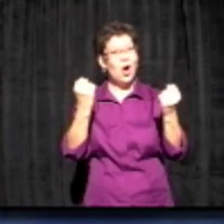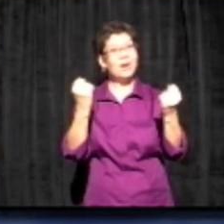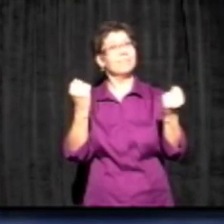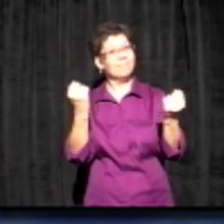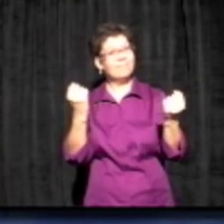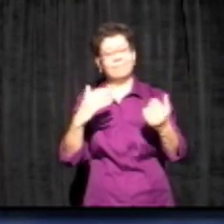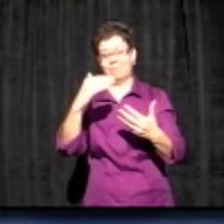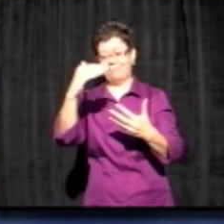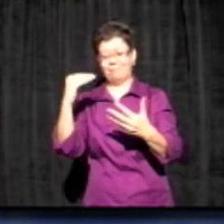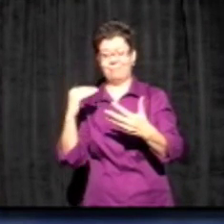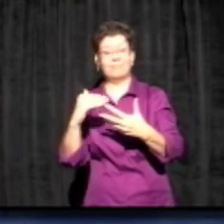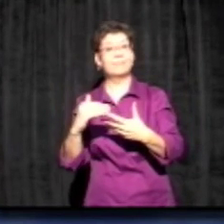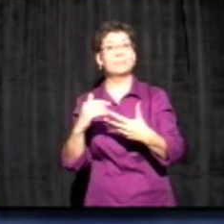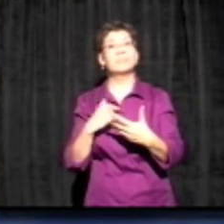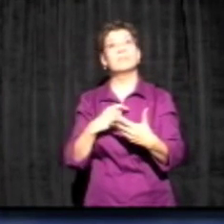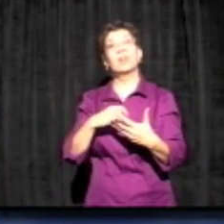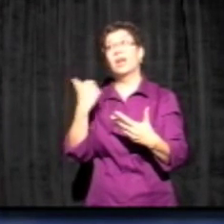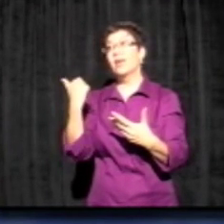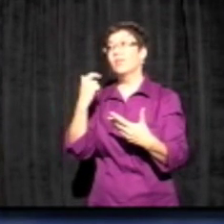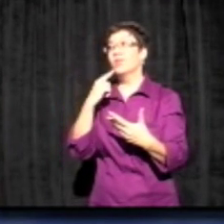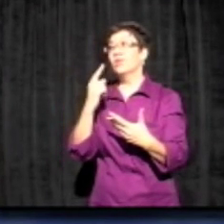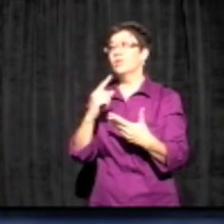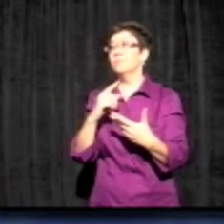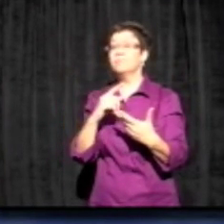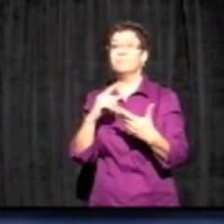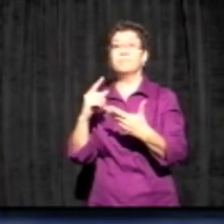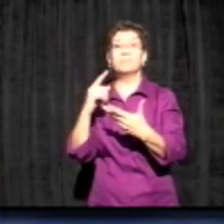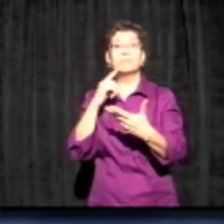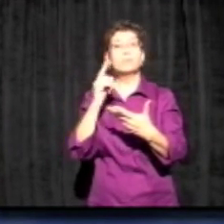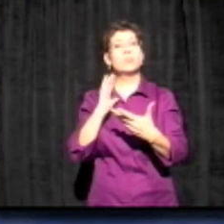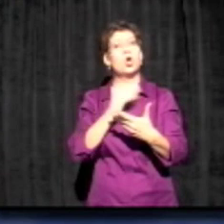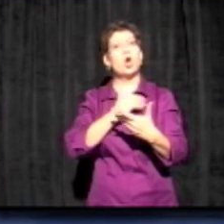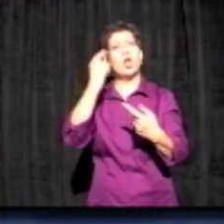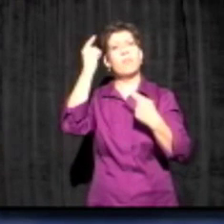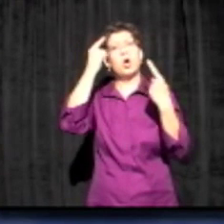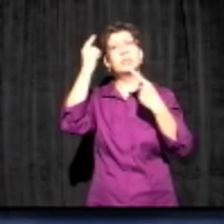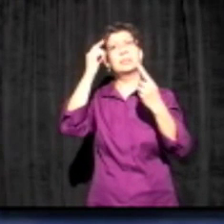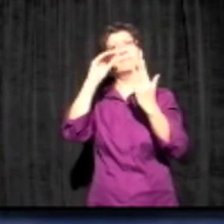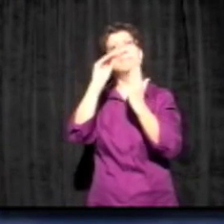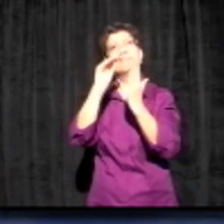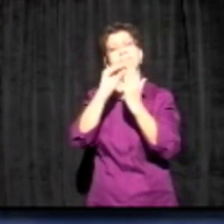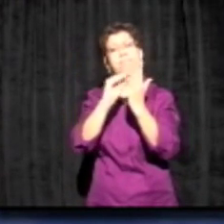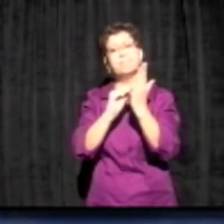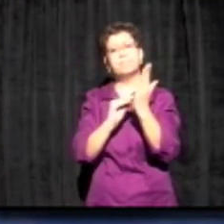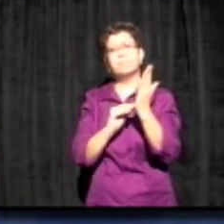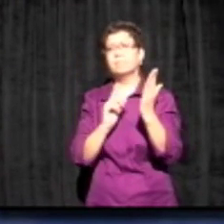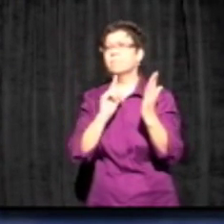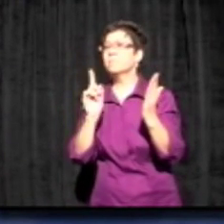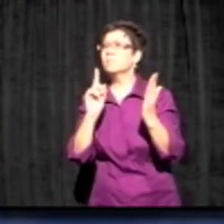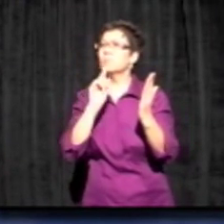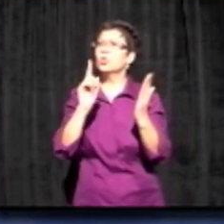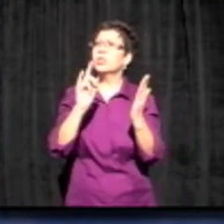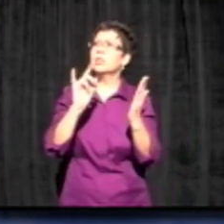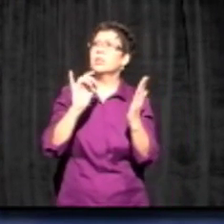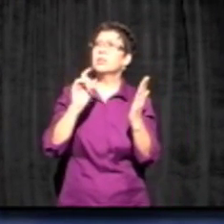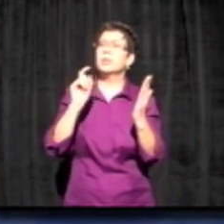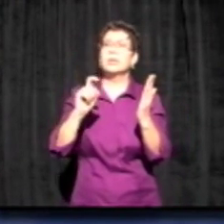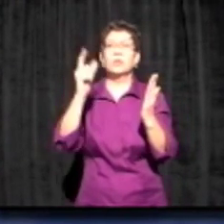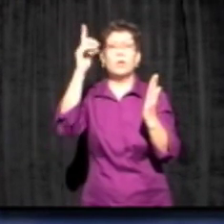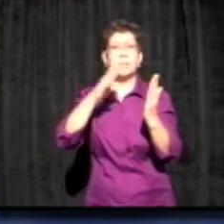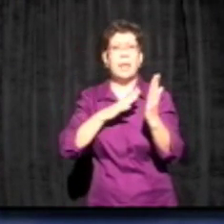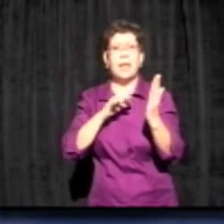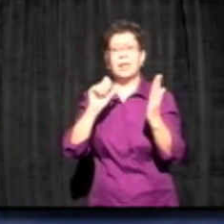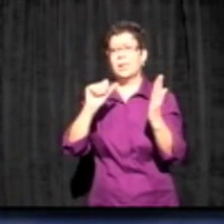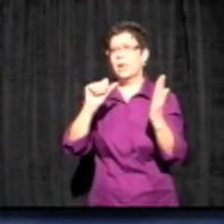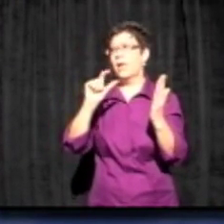step involved verifying our market thoughts, and that was first accomplished by a gentleman named